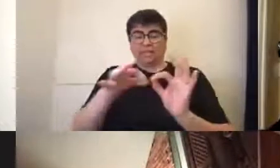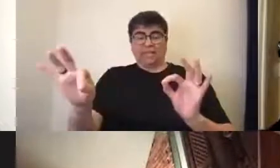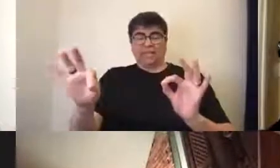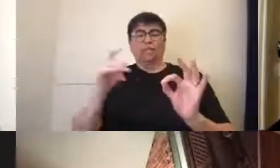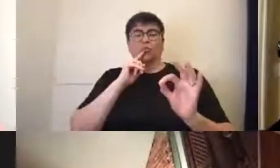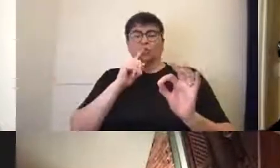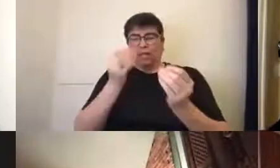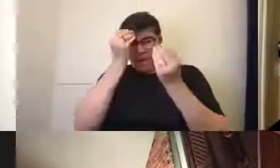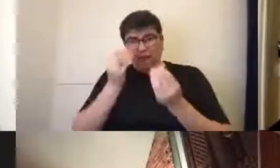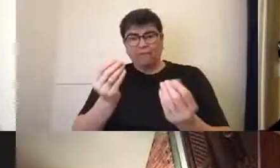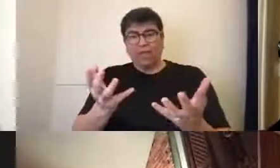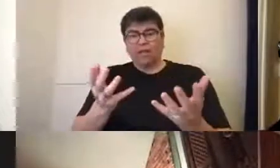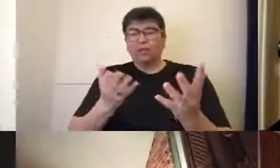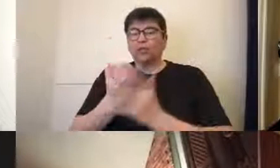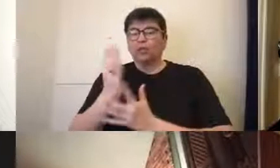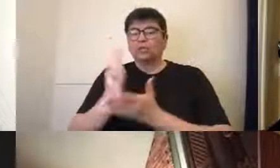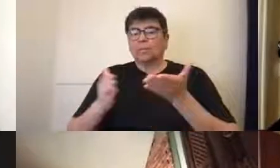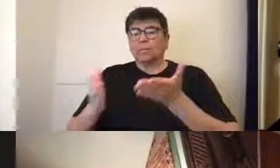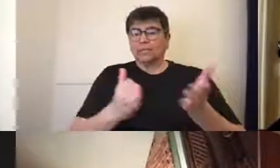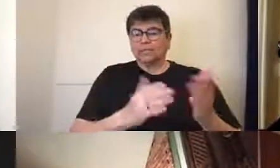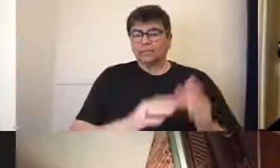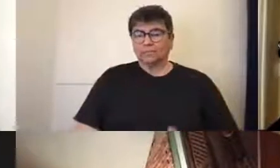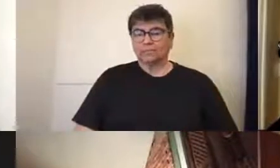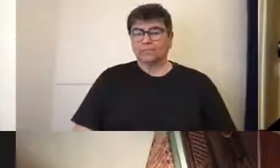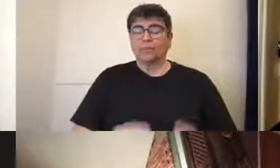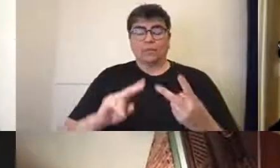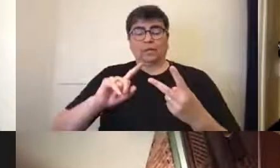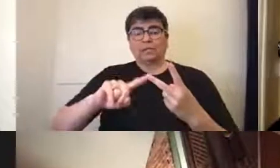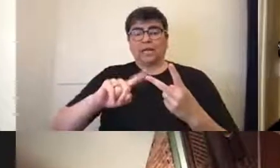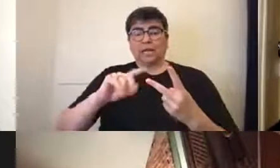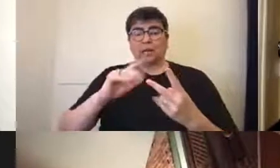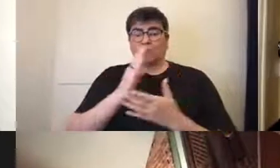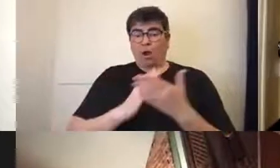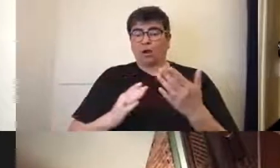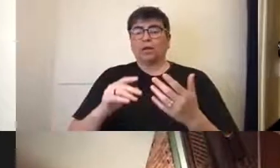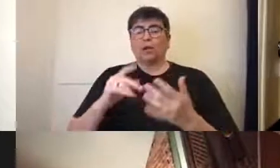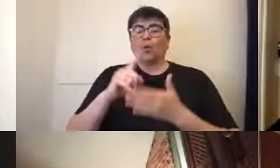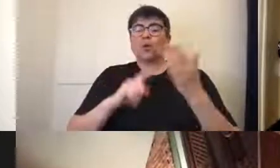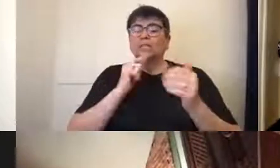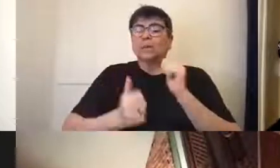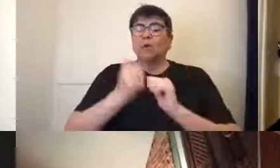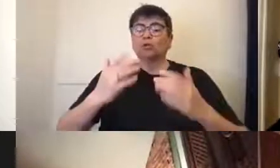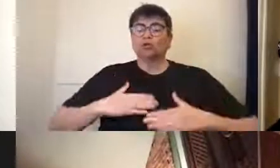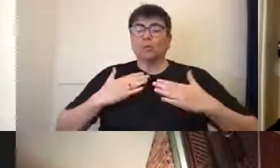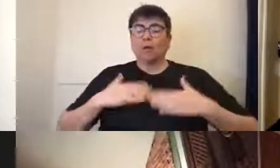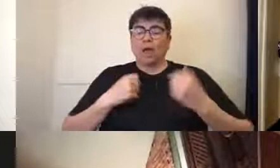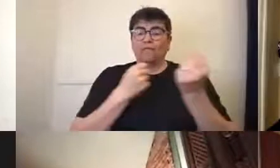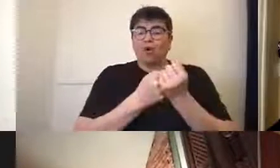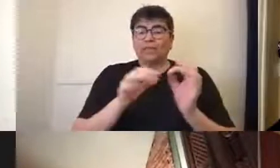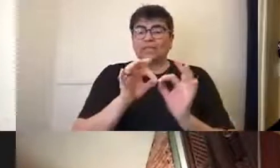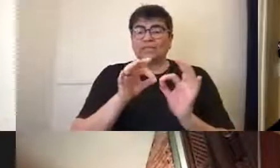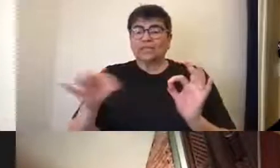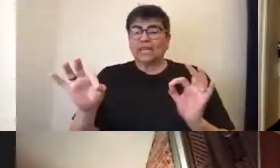been conveyed to you through some means. The second part of this is, What is the most joyful, affirming